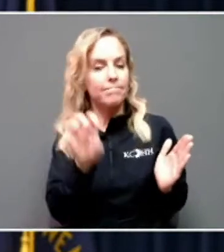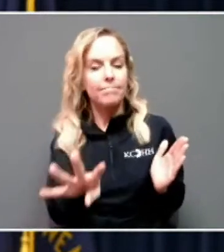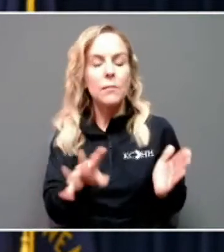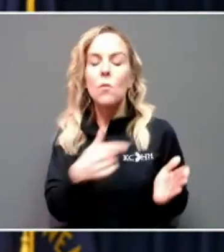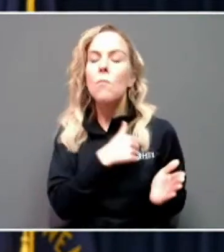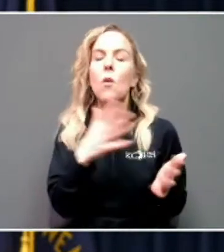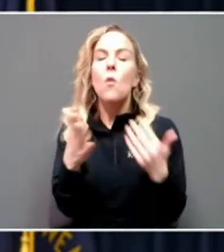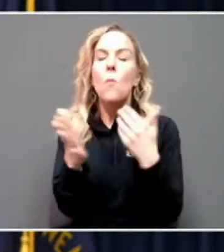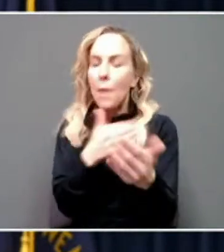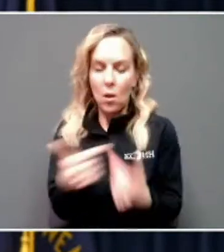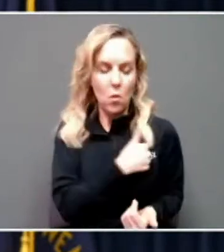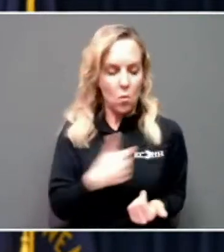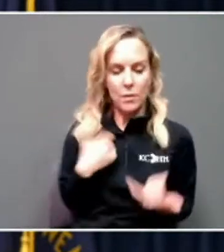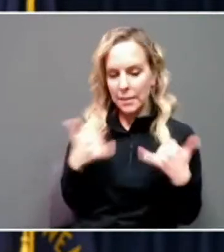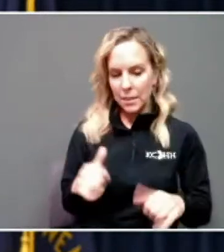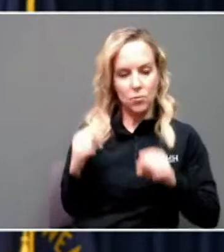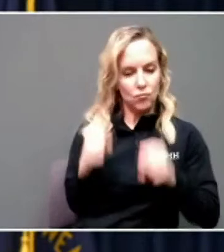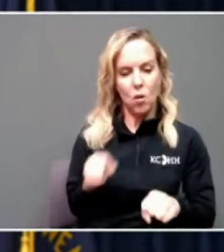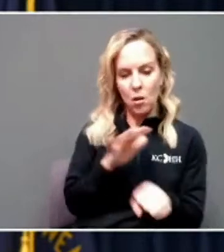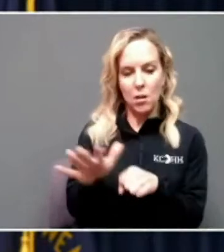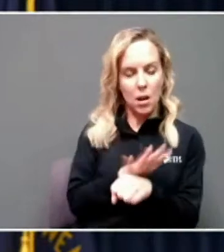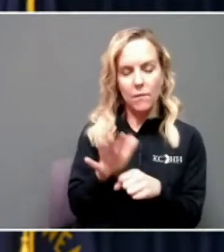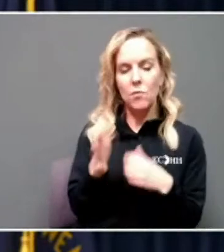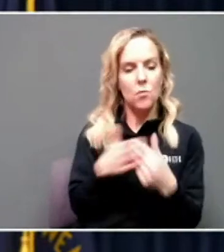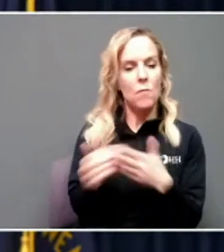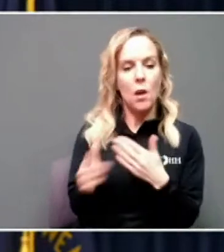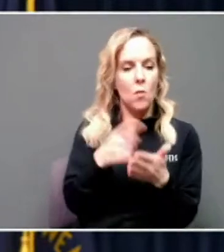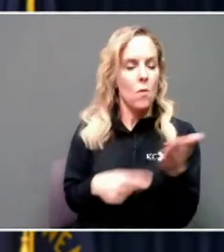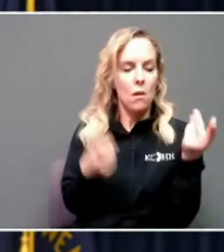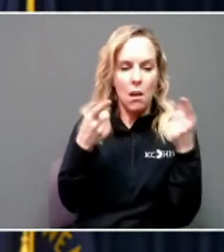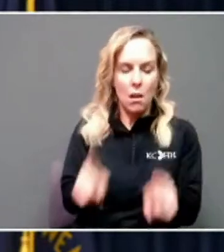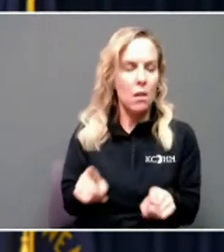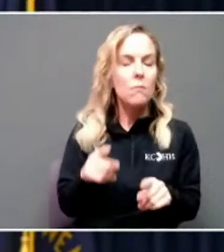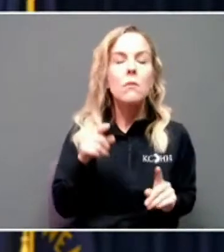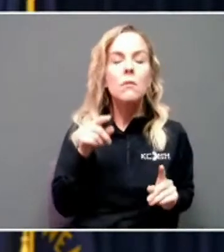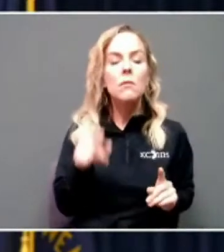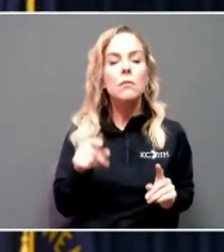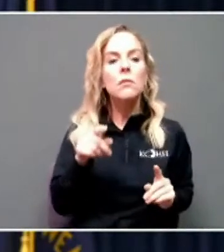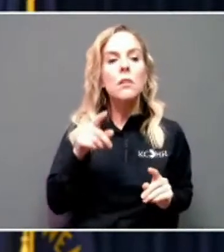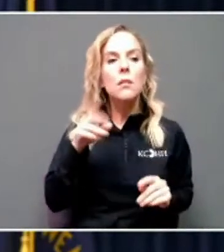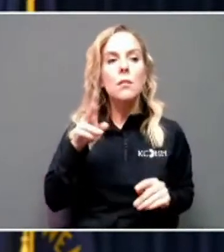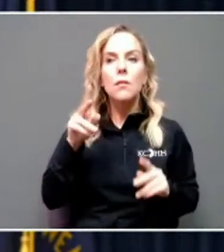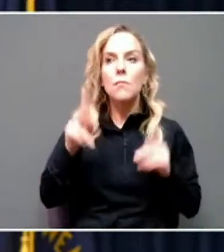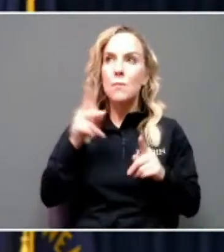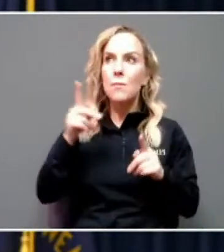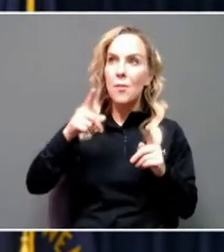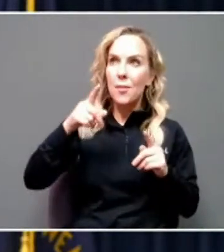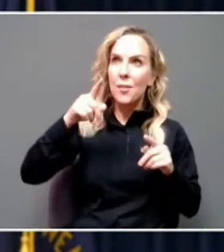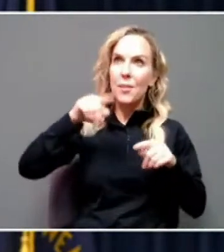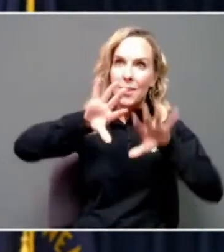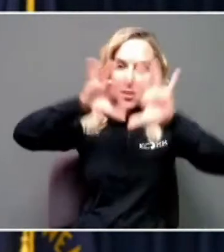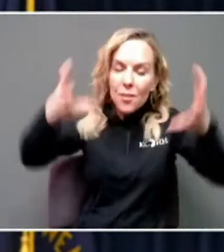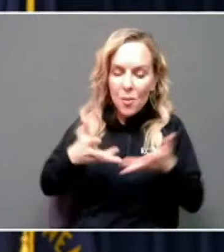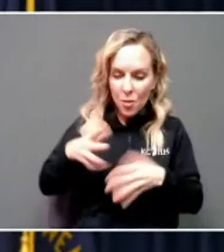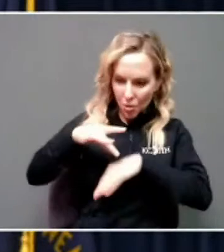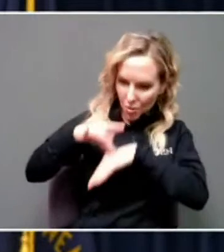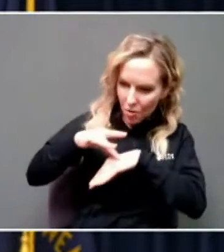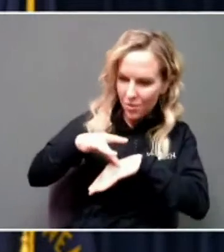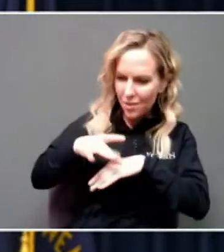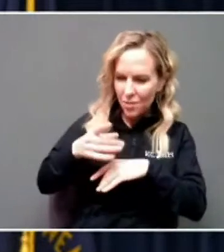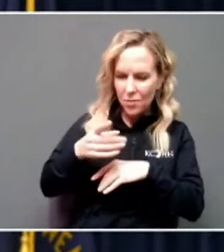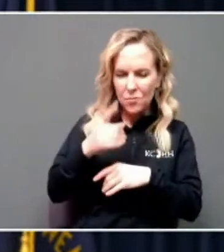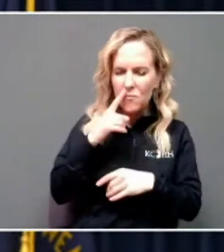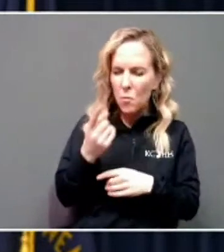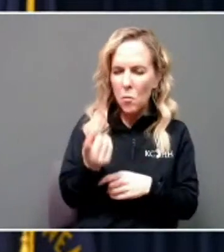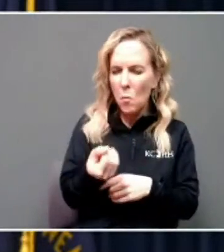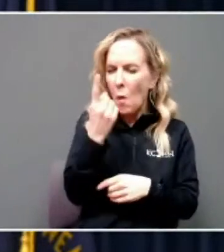it throws at us. Our people of Earth have dealt with a number of these, one every 100 years,